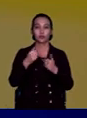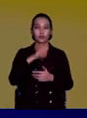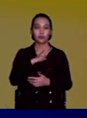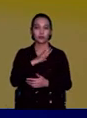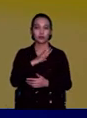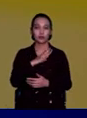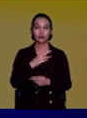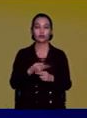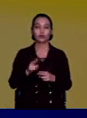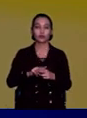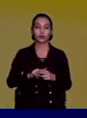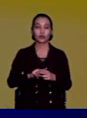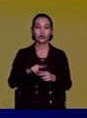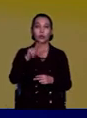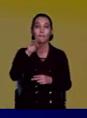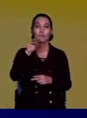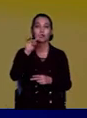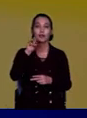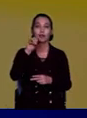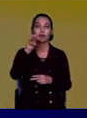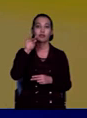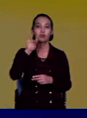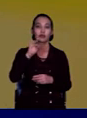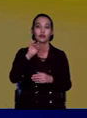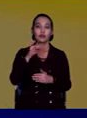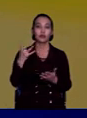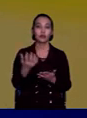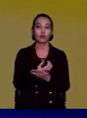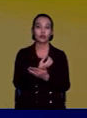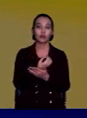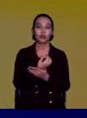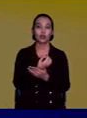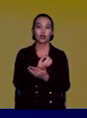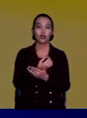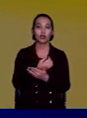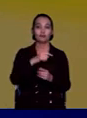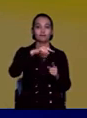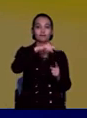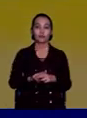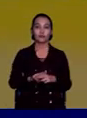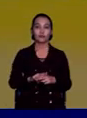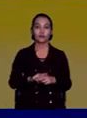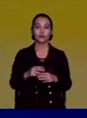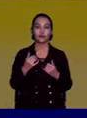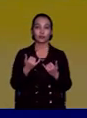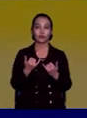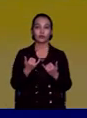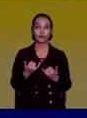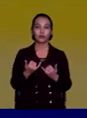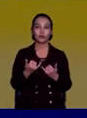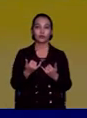uchun perimetrini topishda biz tomonlarini bir-biriga qo'shishimiz kerak bo'ladi. Biz sizlar